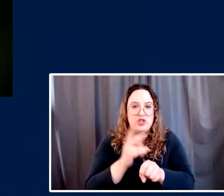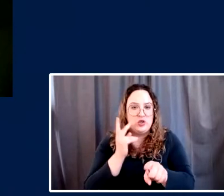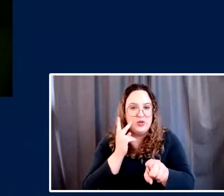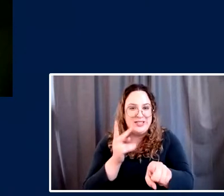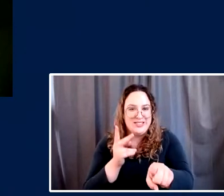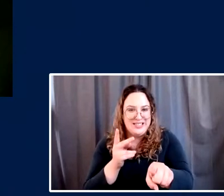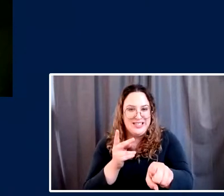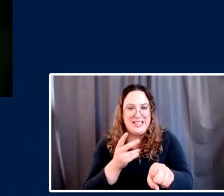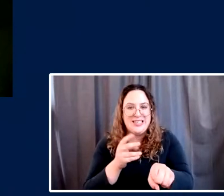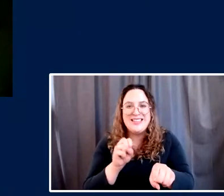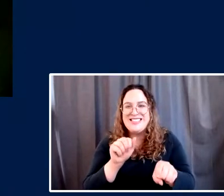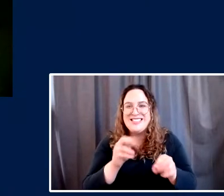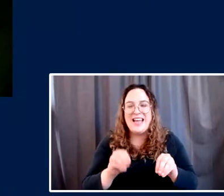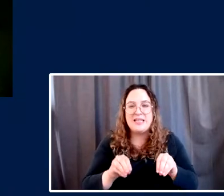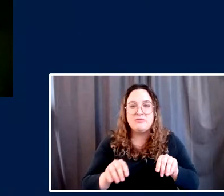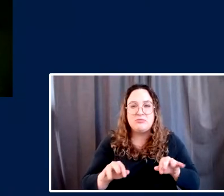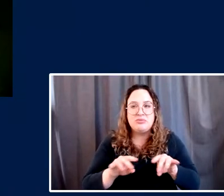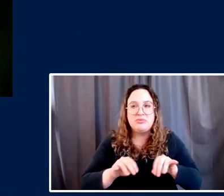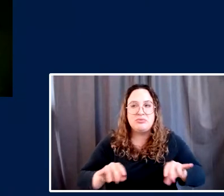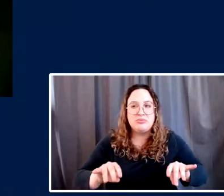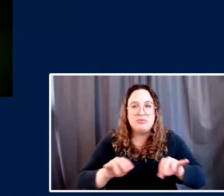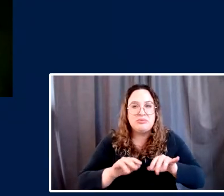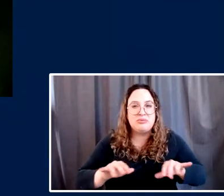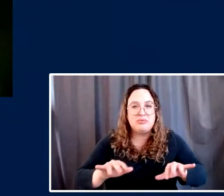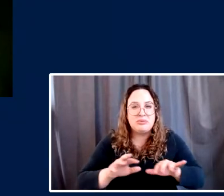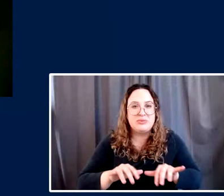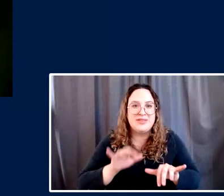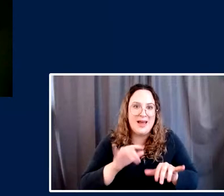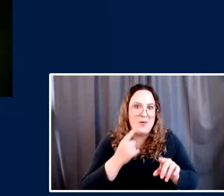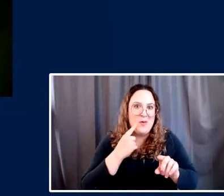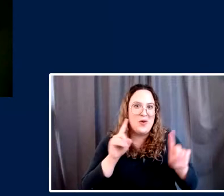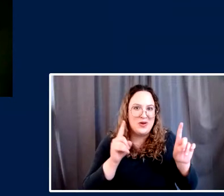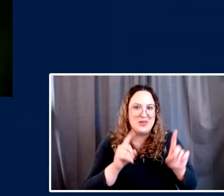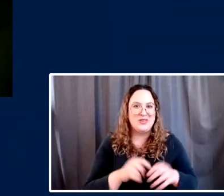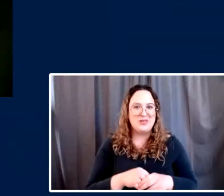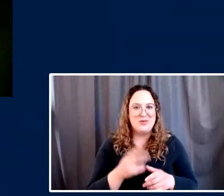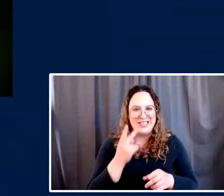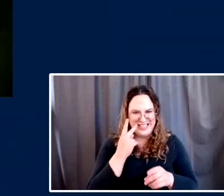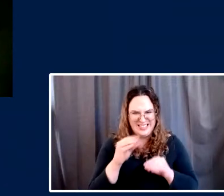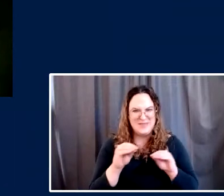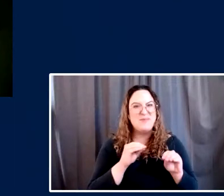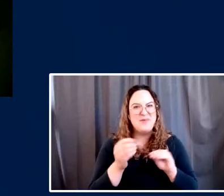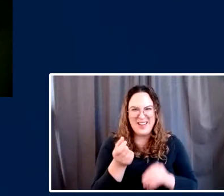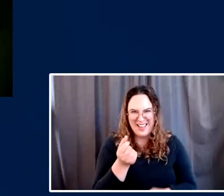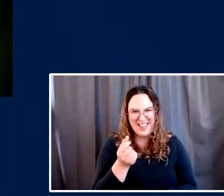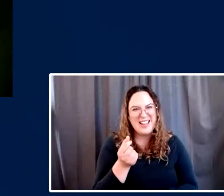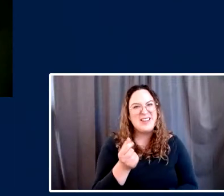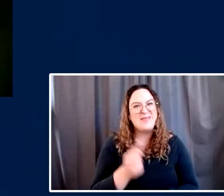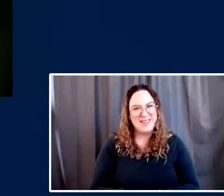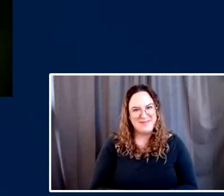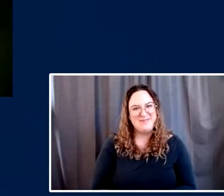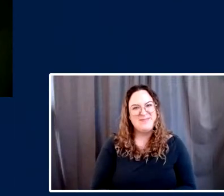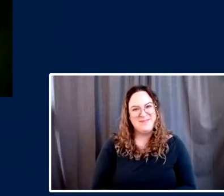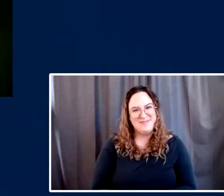worked. Good. So we can actually see the vehicle move around, and we're actually holding ourselves here on